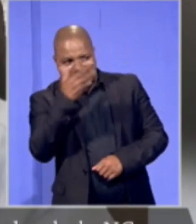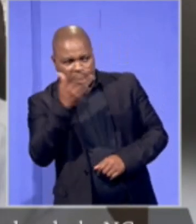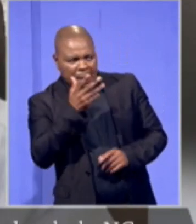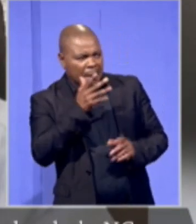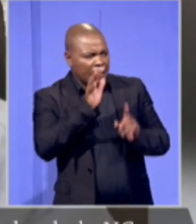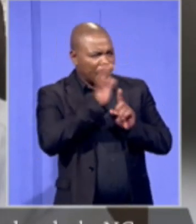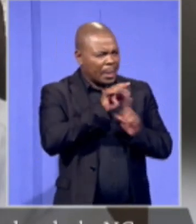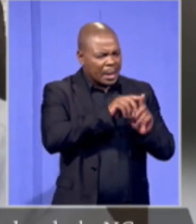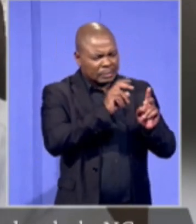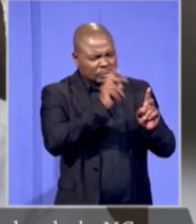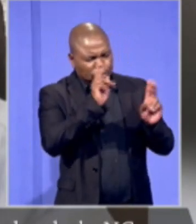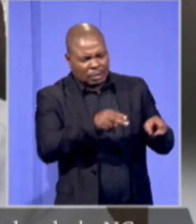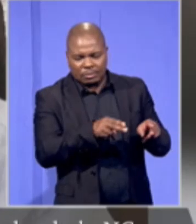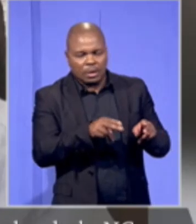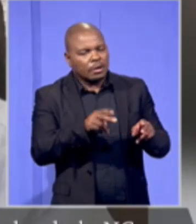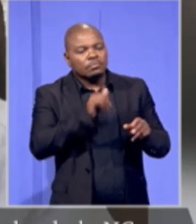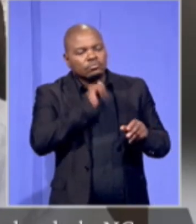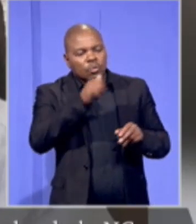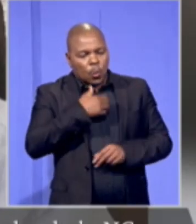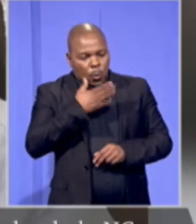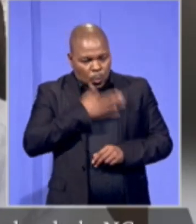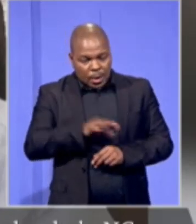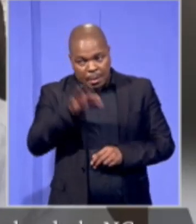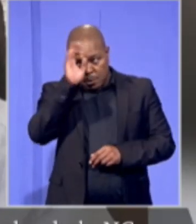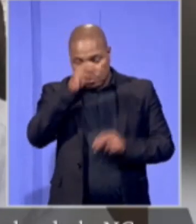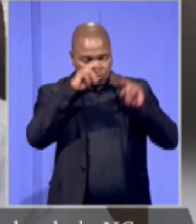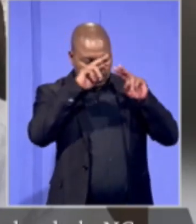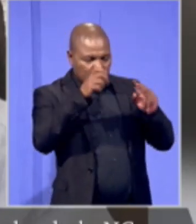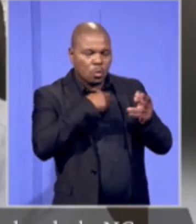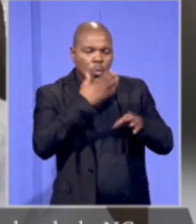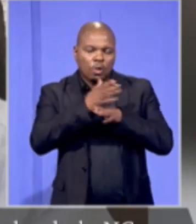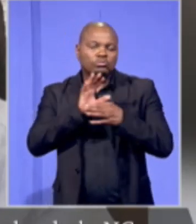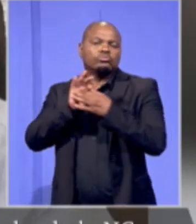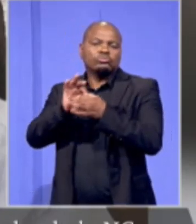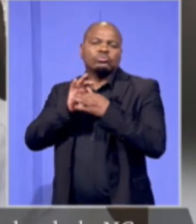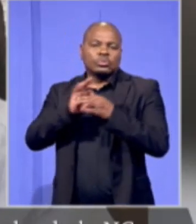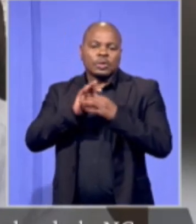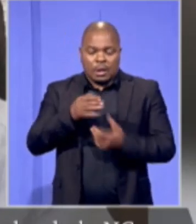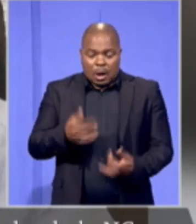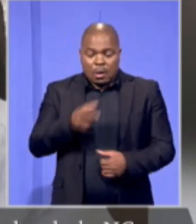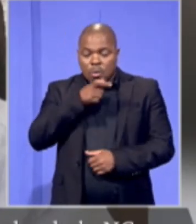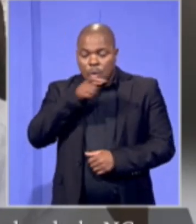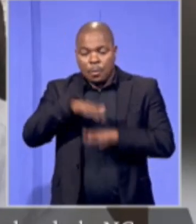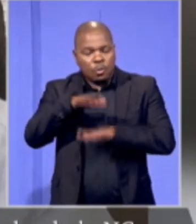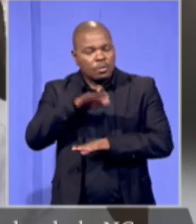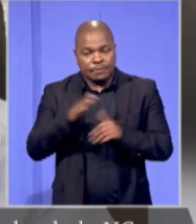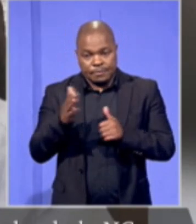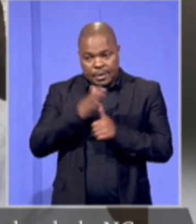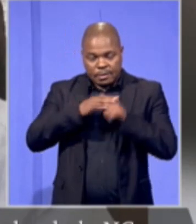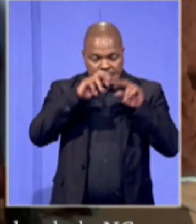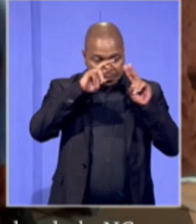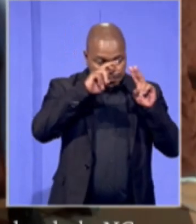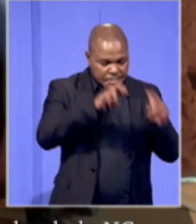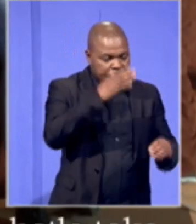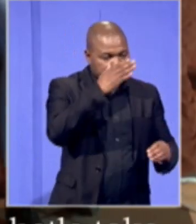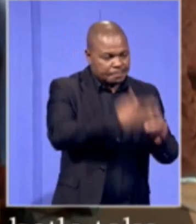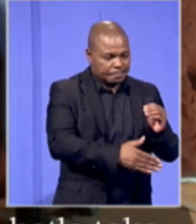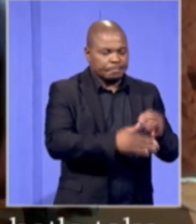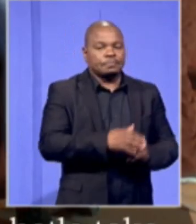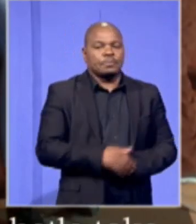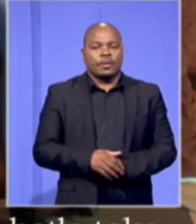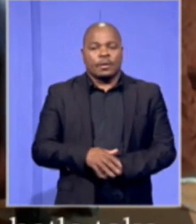we continue to cooperate with the police investigation and we will not comment any further until the investigation is concluded. Ba lelapa